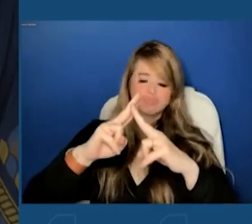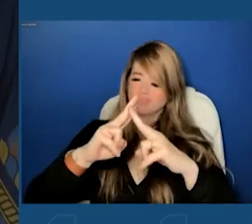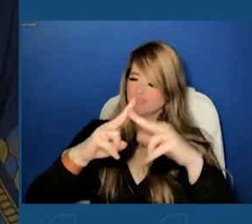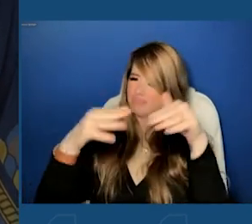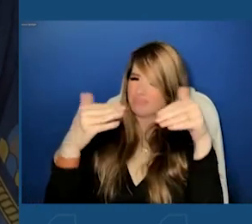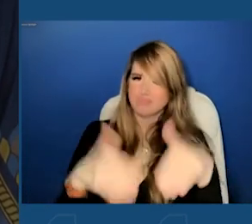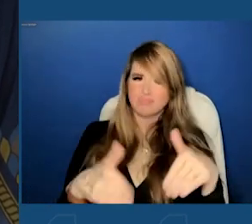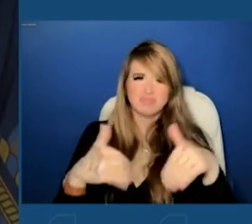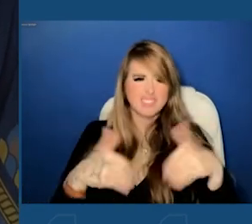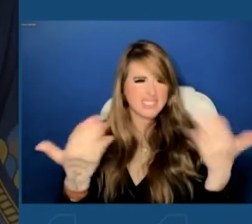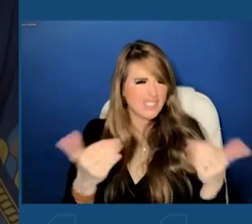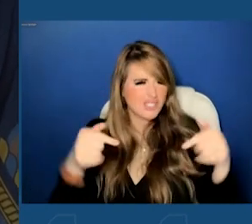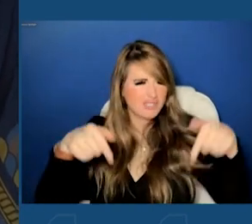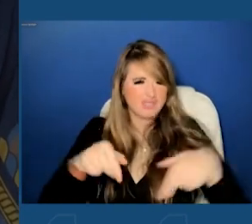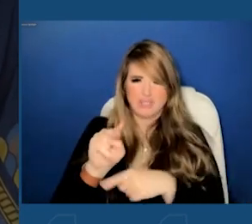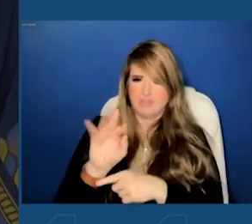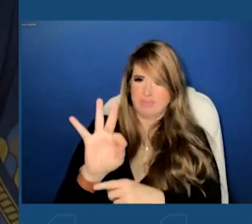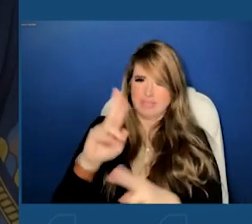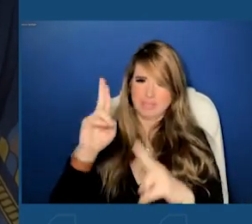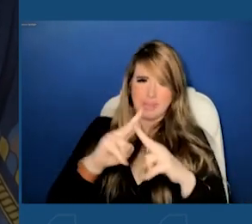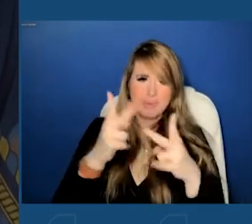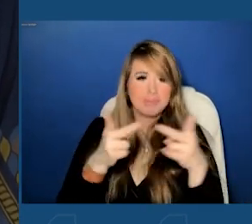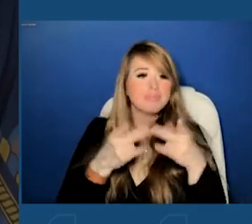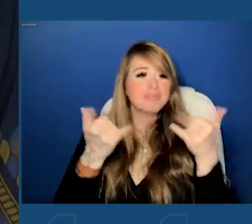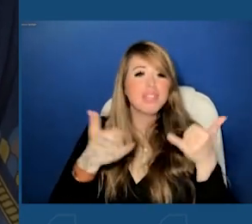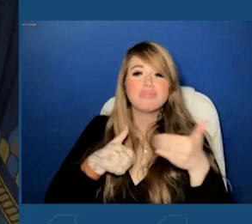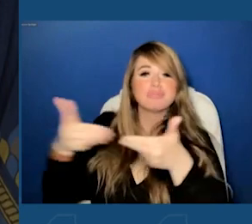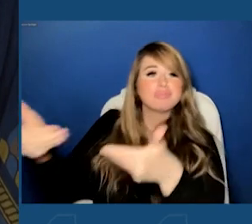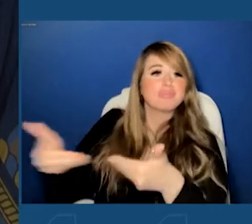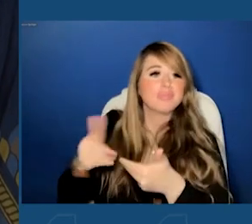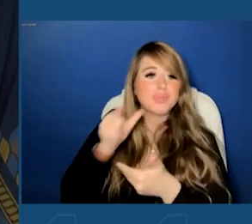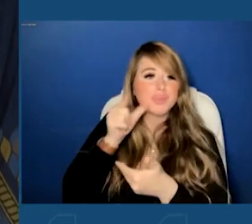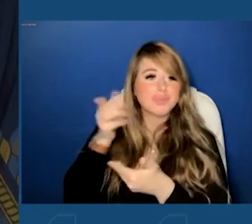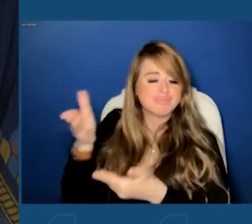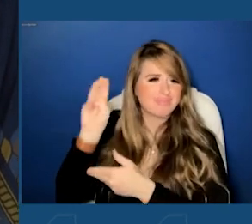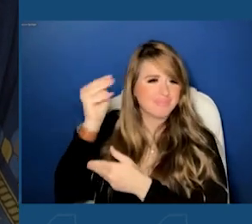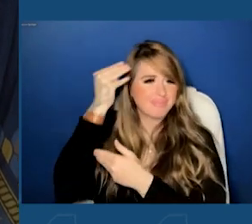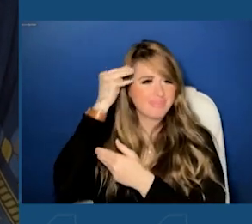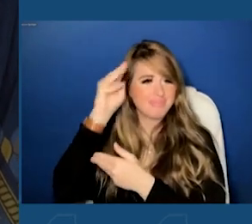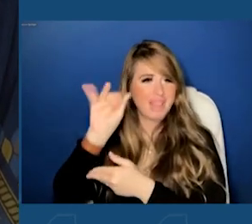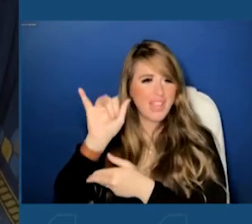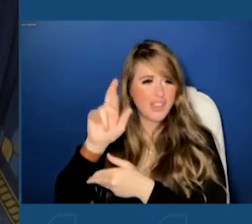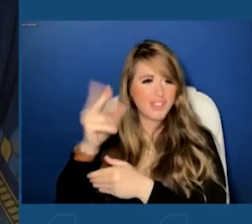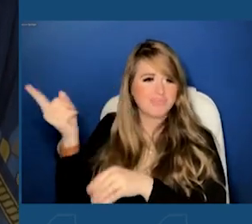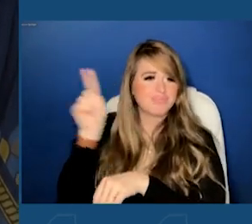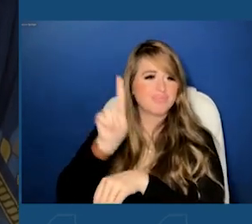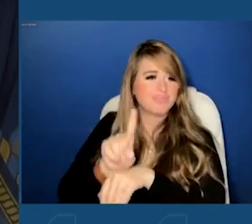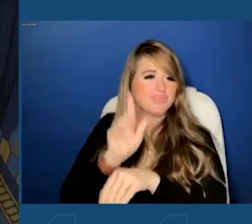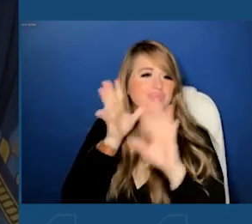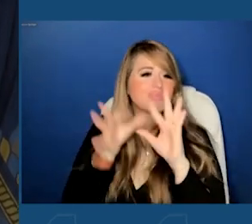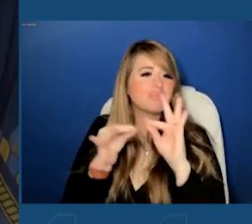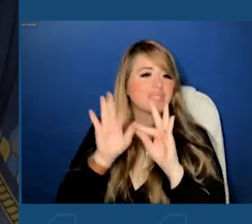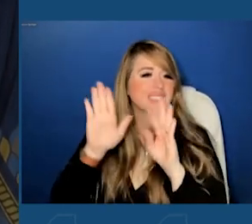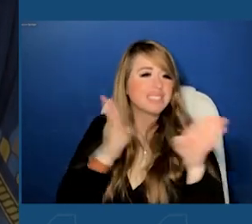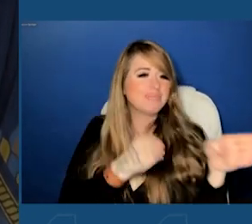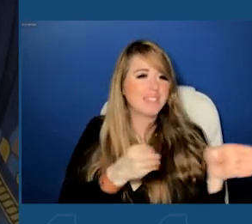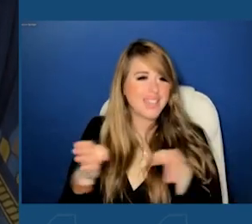in Niagara Falls. And with that, let me welcome up our mayor to tell us what his plans are.